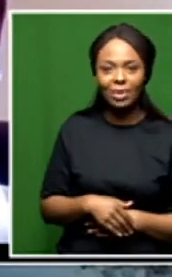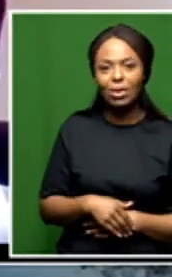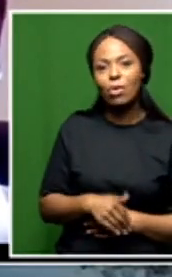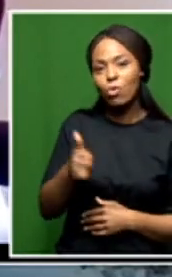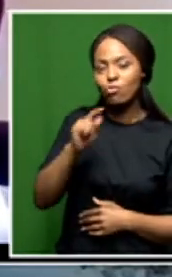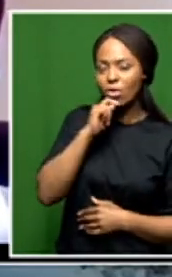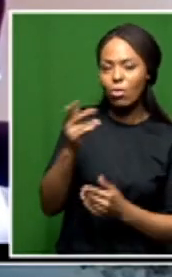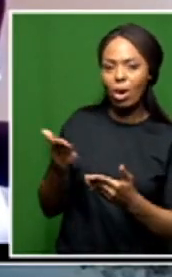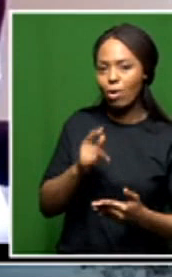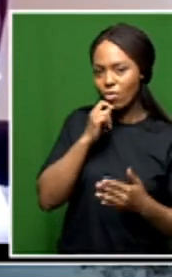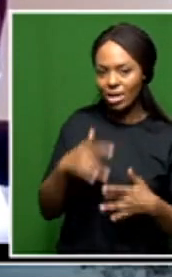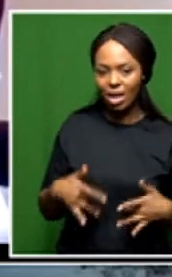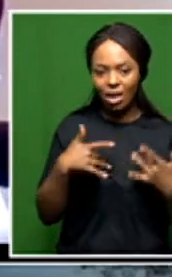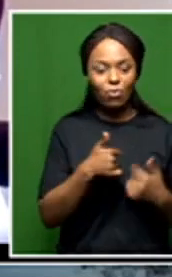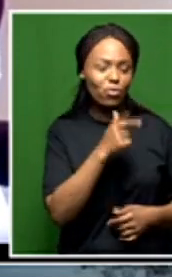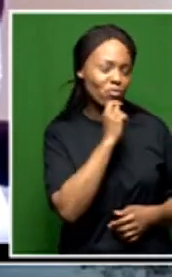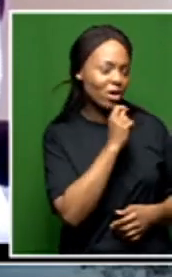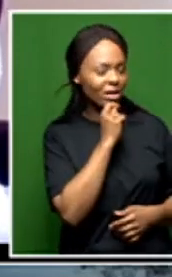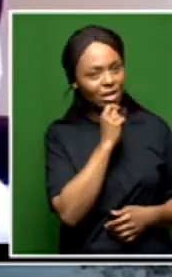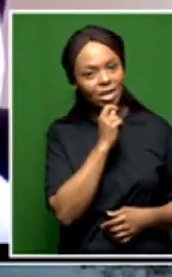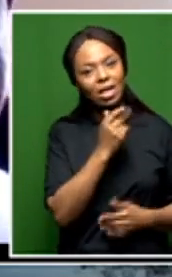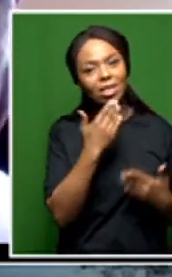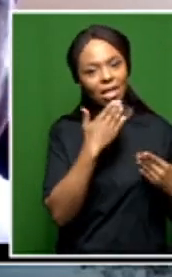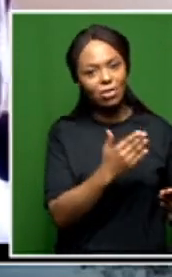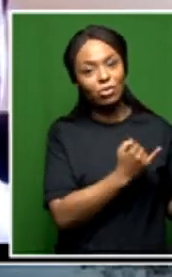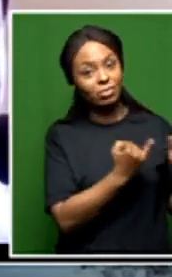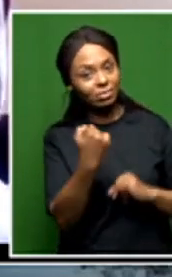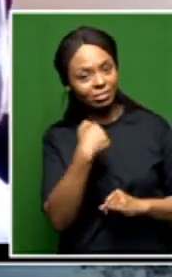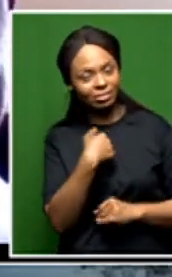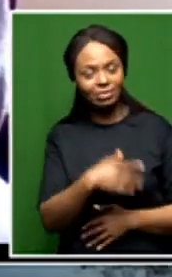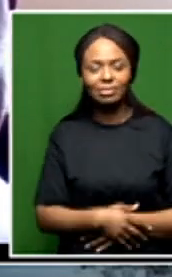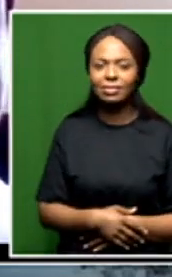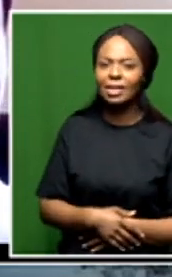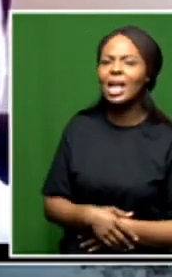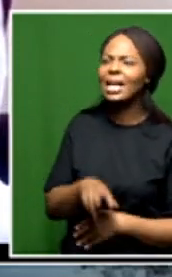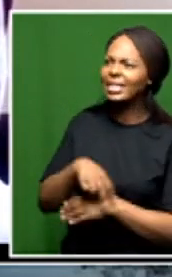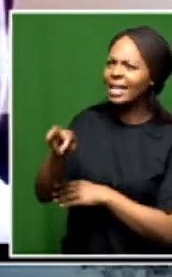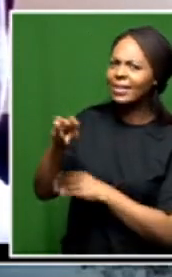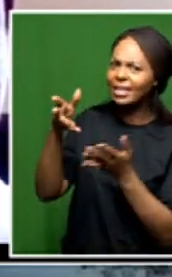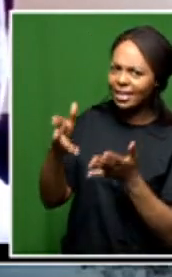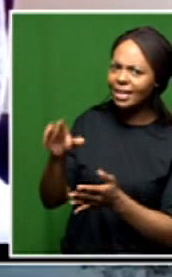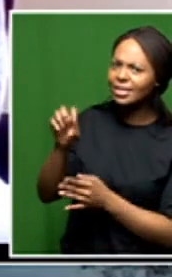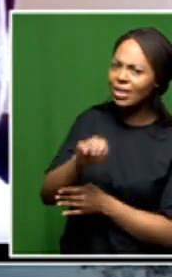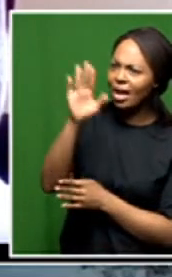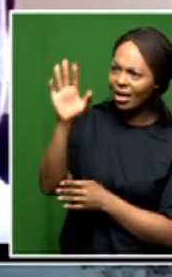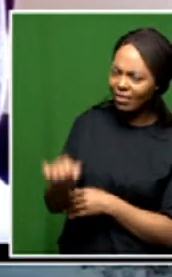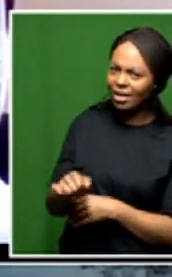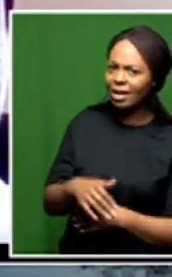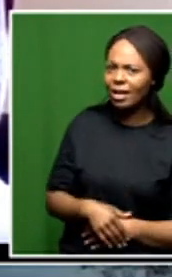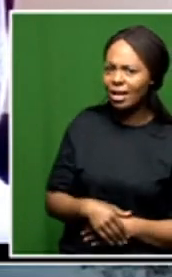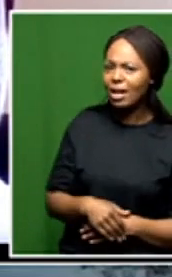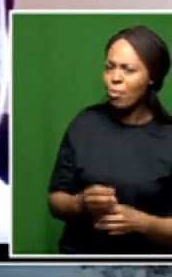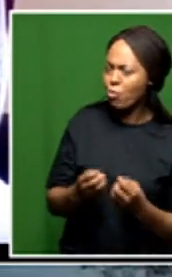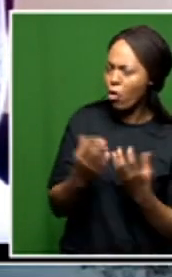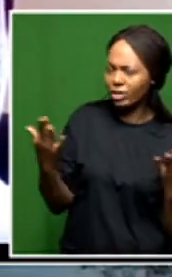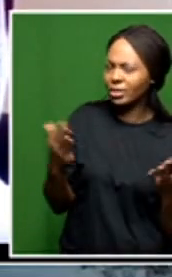Morning to you and your viewers, and thank you very much for having me. By all means, traveling in South Africa is still a huge luxury to so many